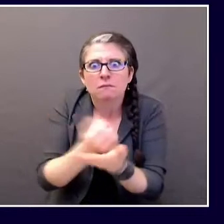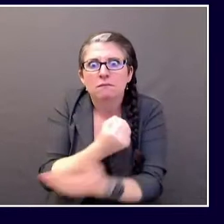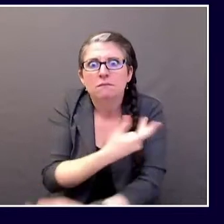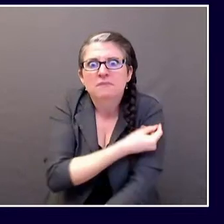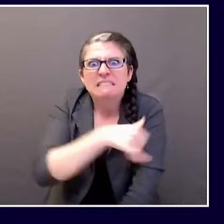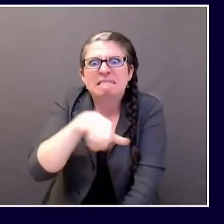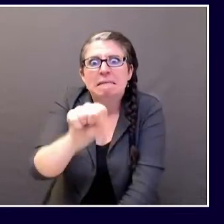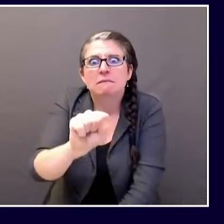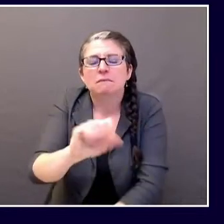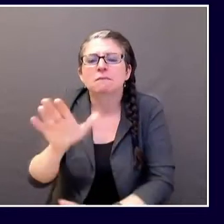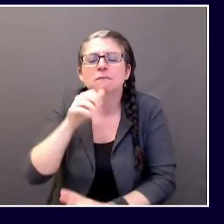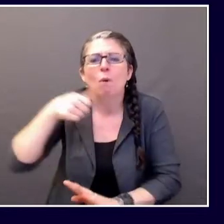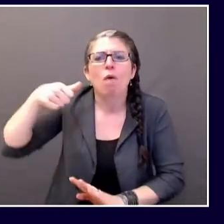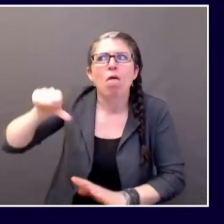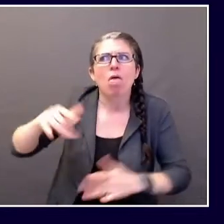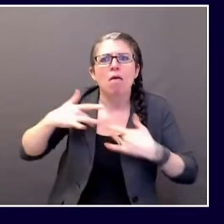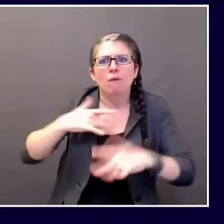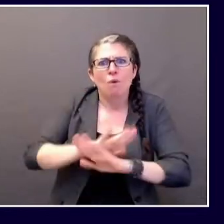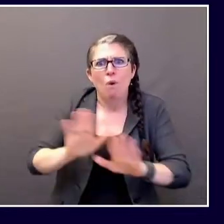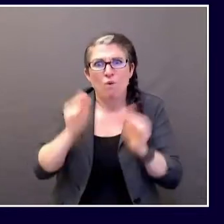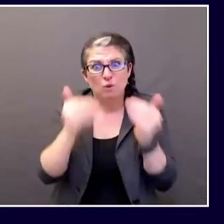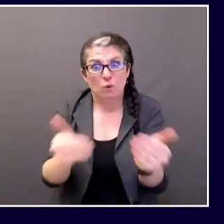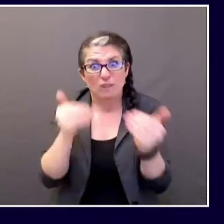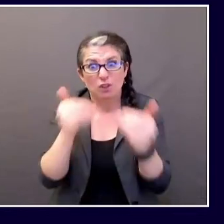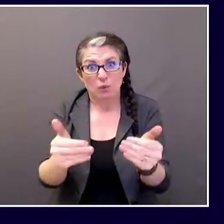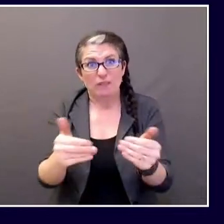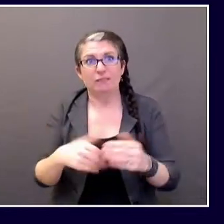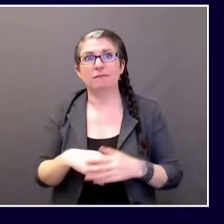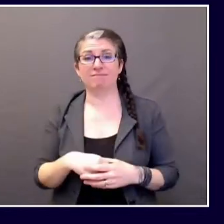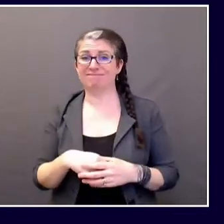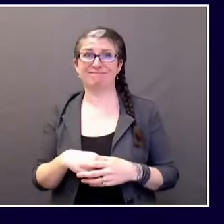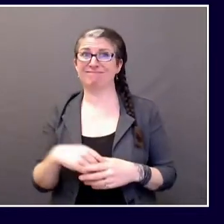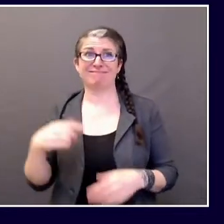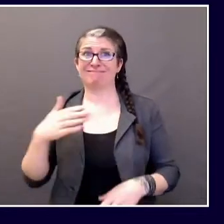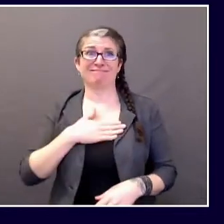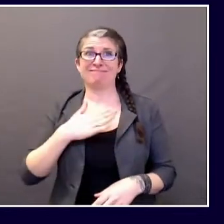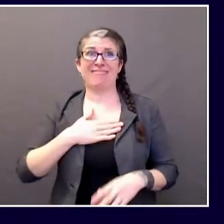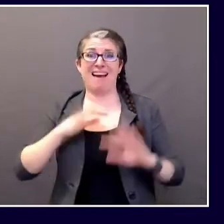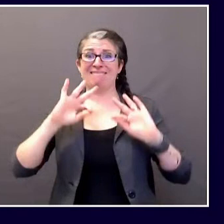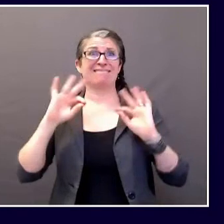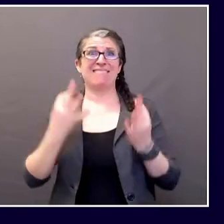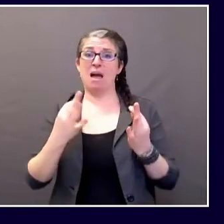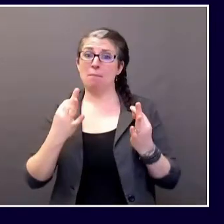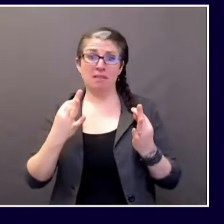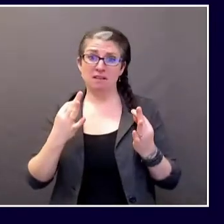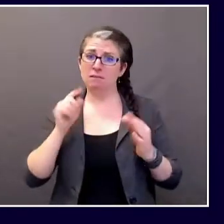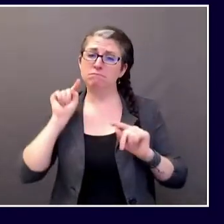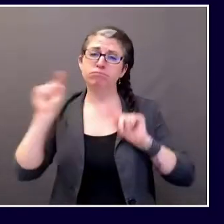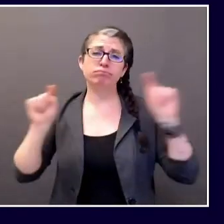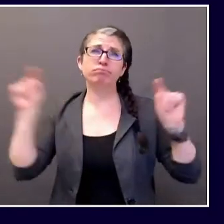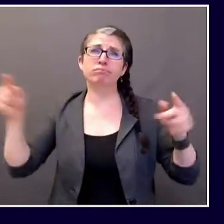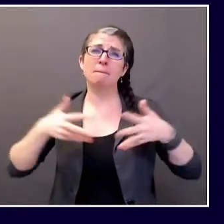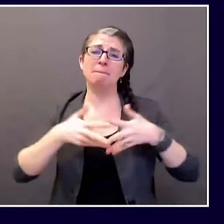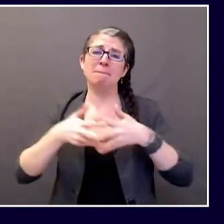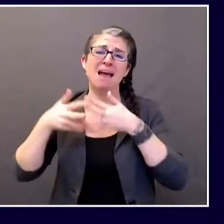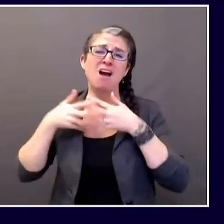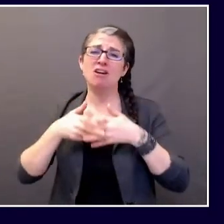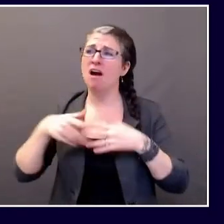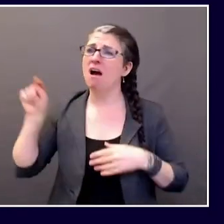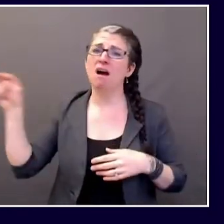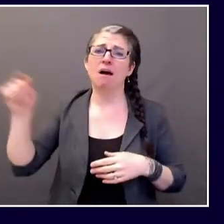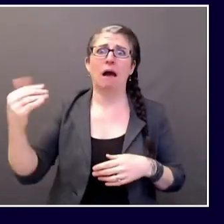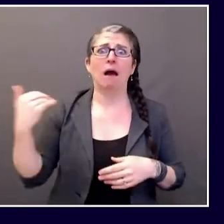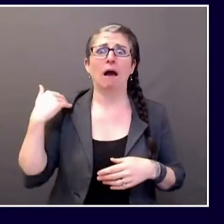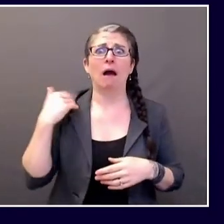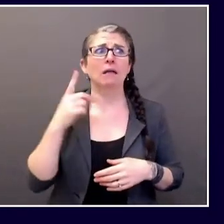again. The best vaccine that you can take is the one that is closest to your arm. If that happens to